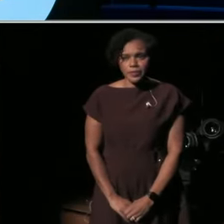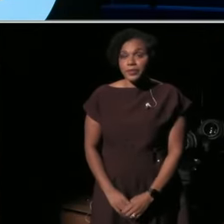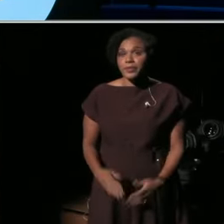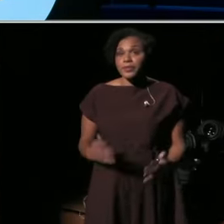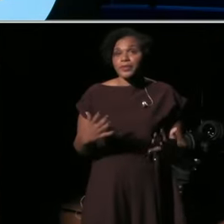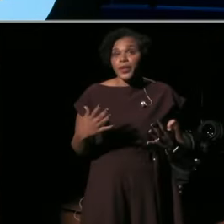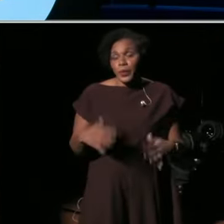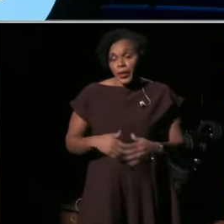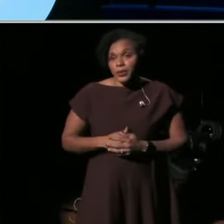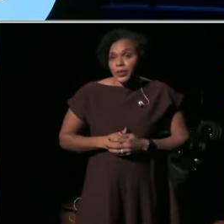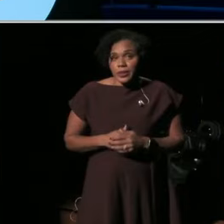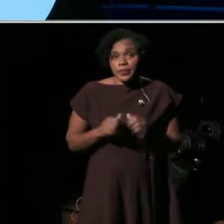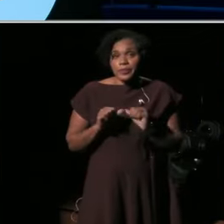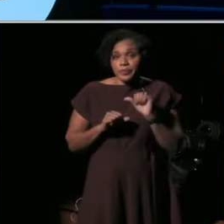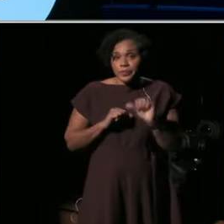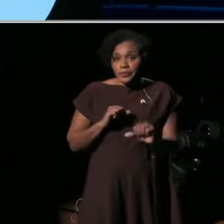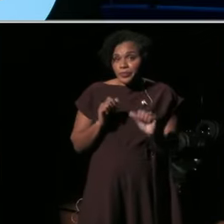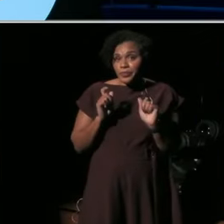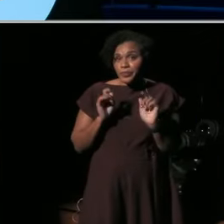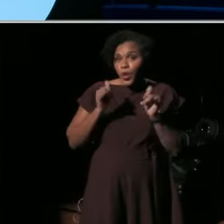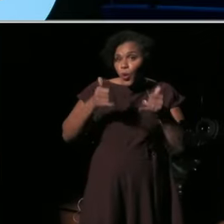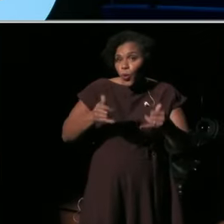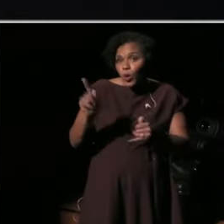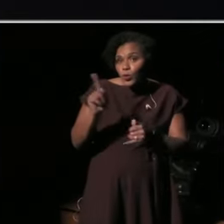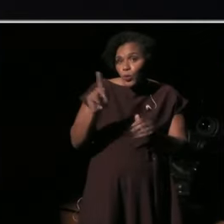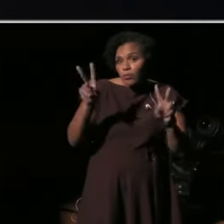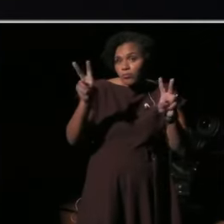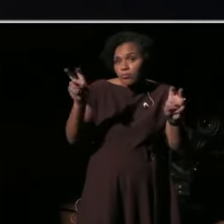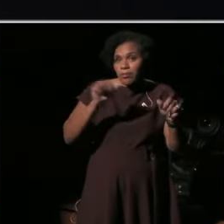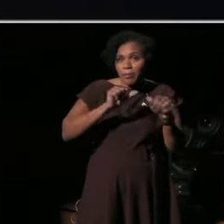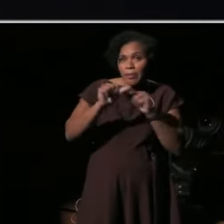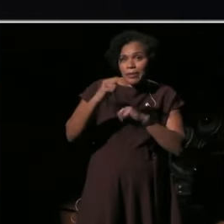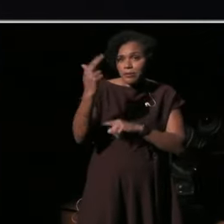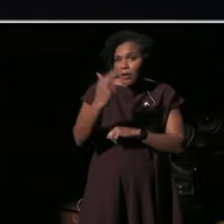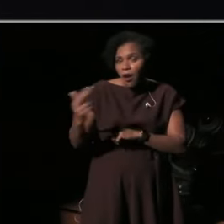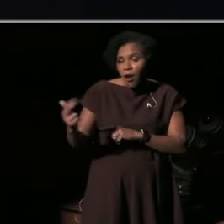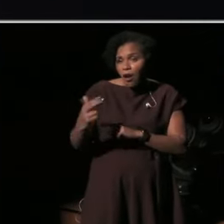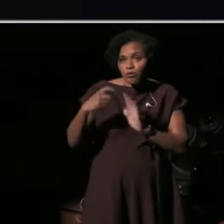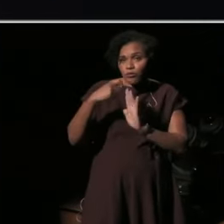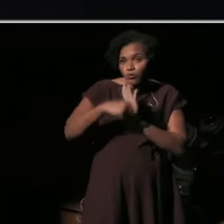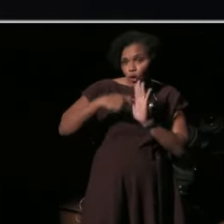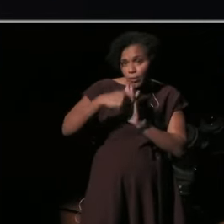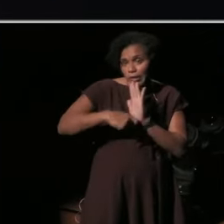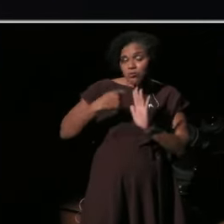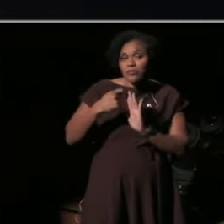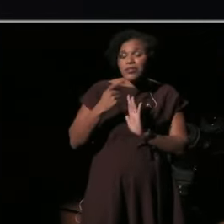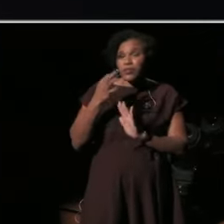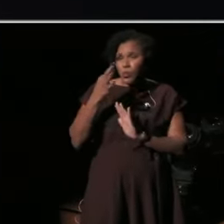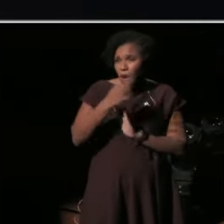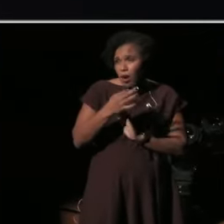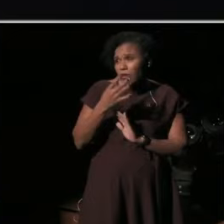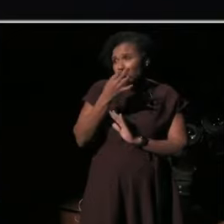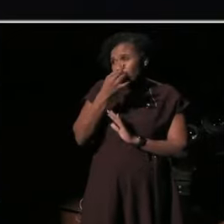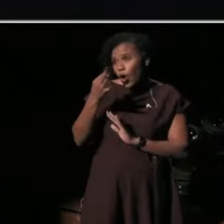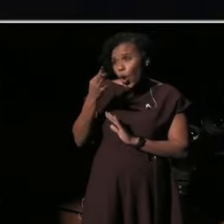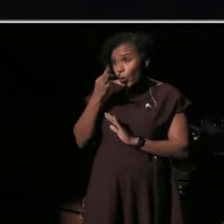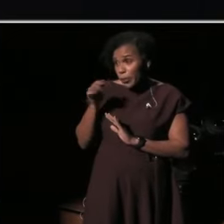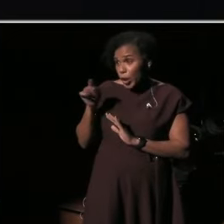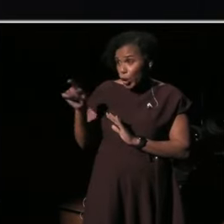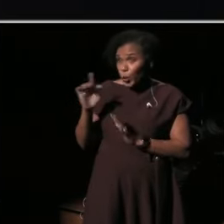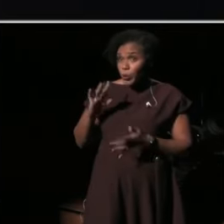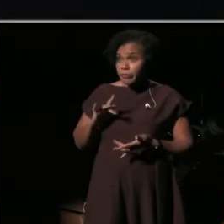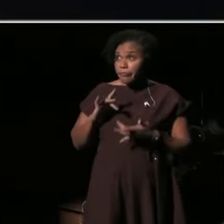Up next, we have the award for Best Arts Documentary. I'm going to ask you again, Rosie. How cultured are you?